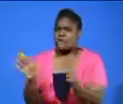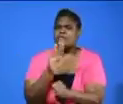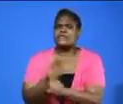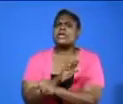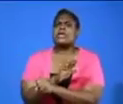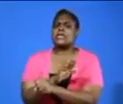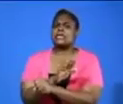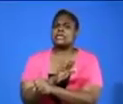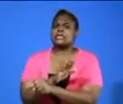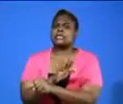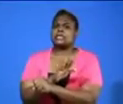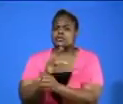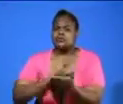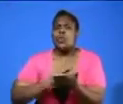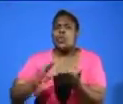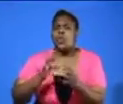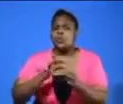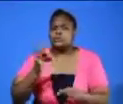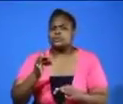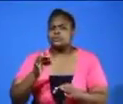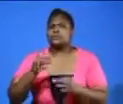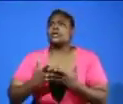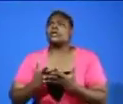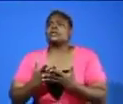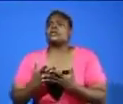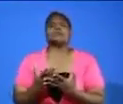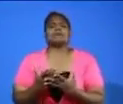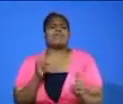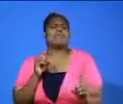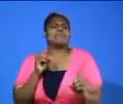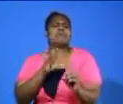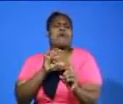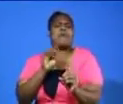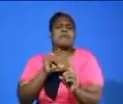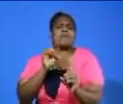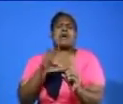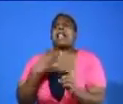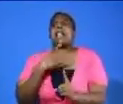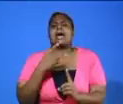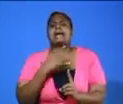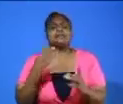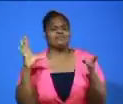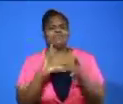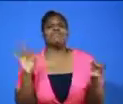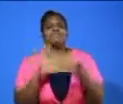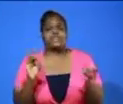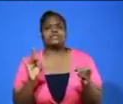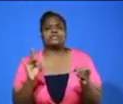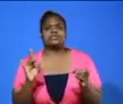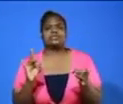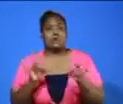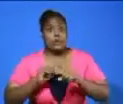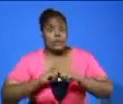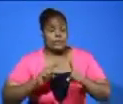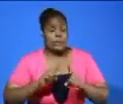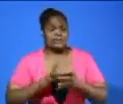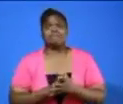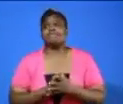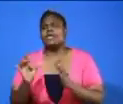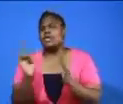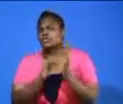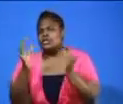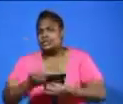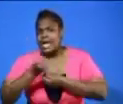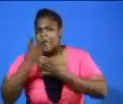filled, you're going to give a popularity liking message. But if, what did Jesus